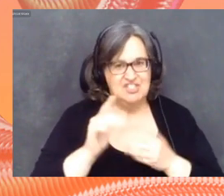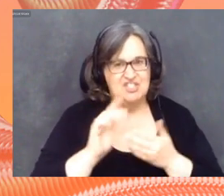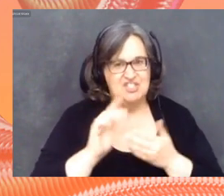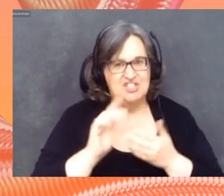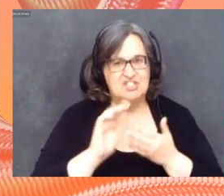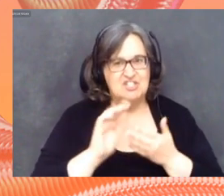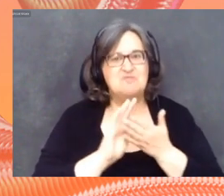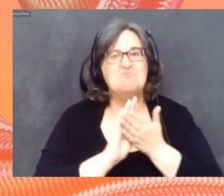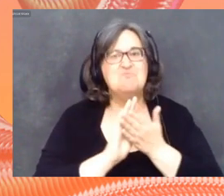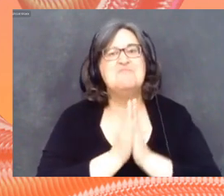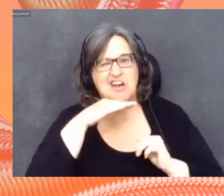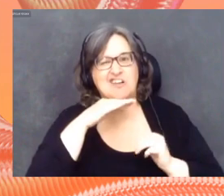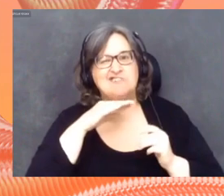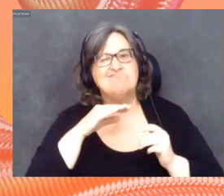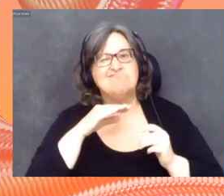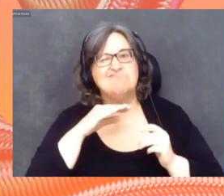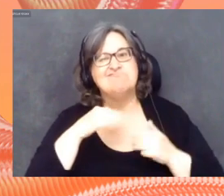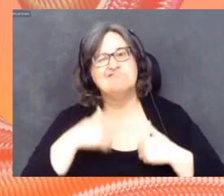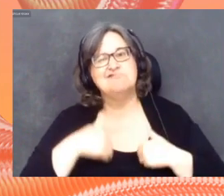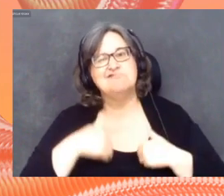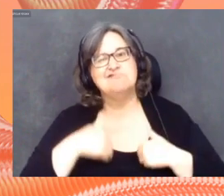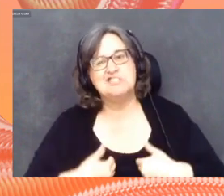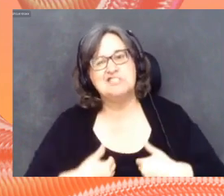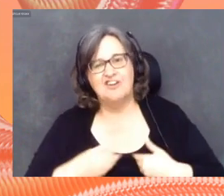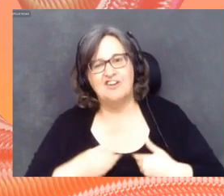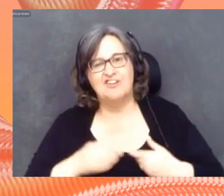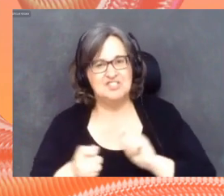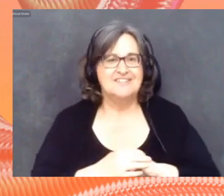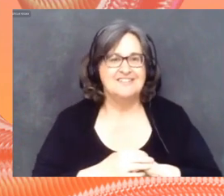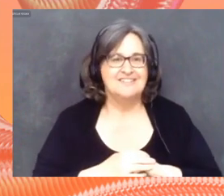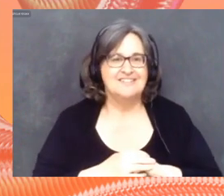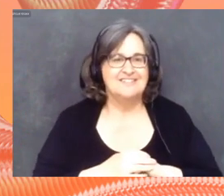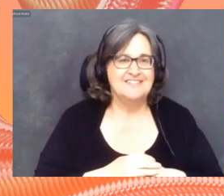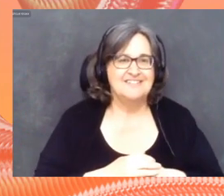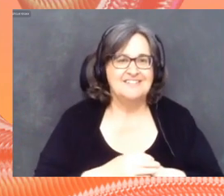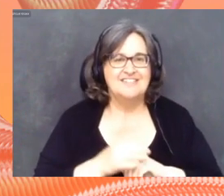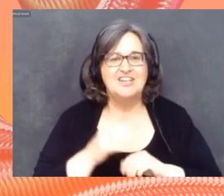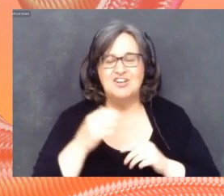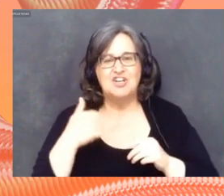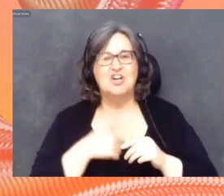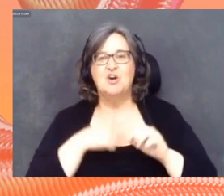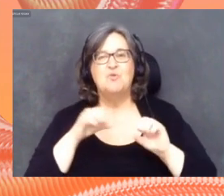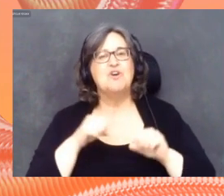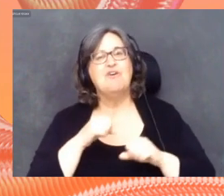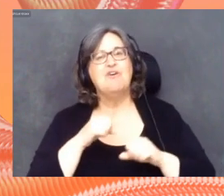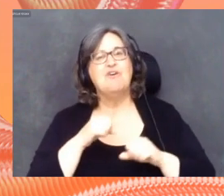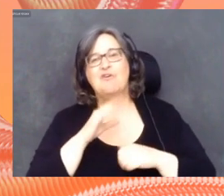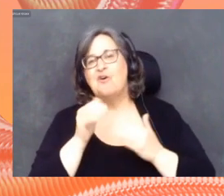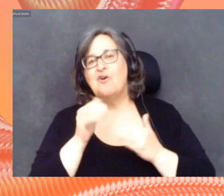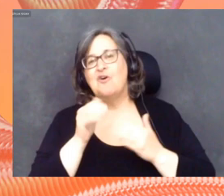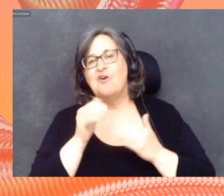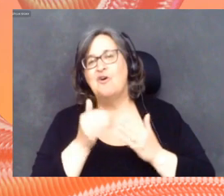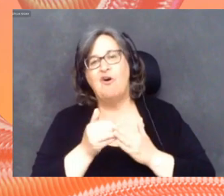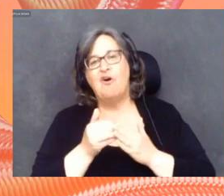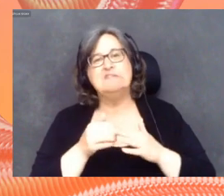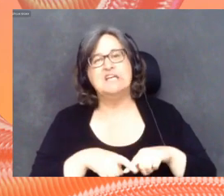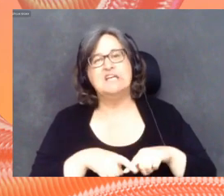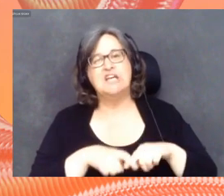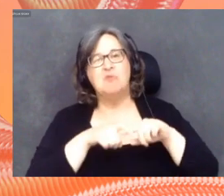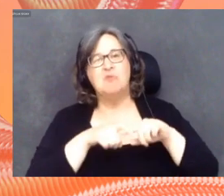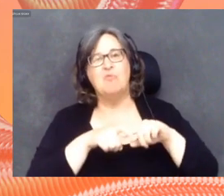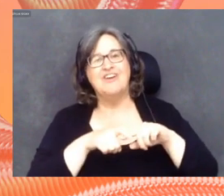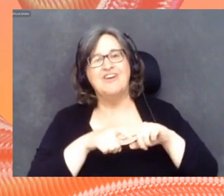Adrienne. I mean, seriously, I'm just like, really, I could take a break. We could all take a break from change for about 50, 11 years. But